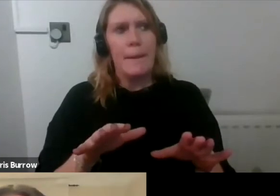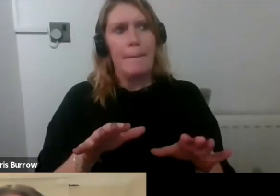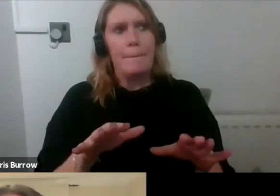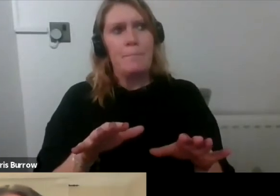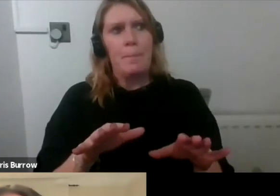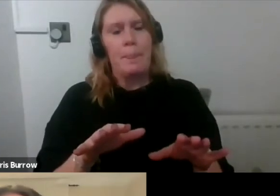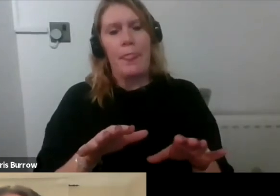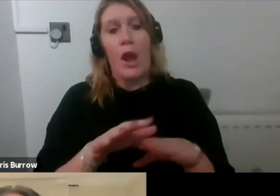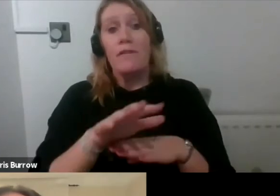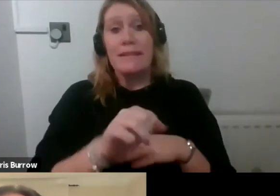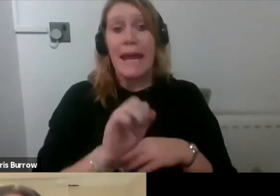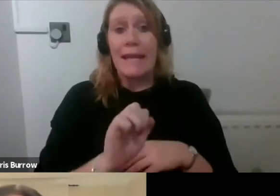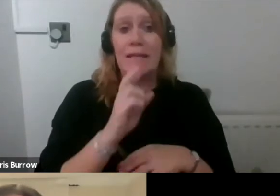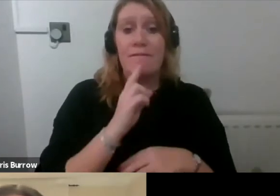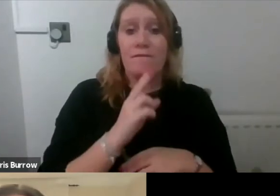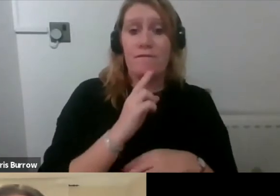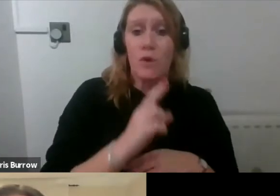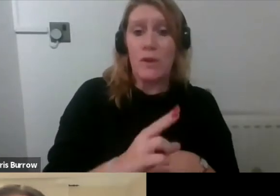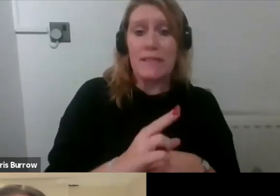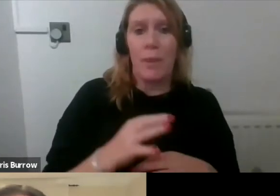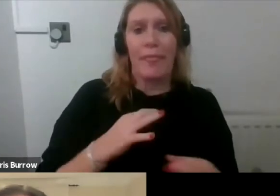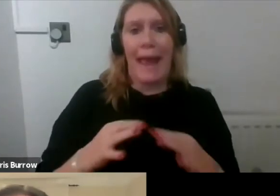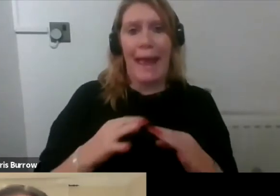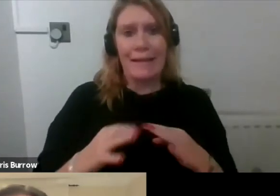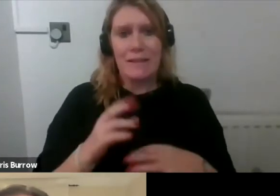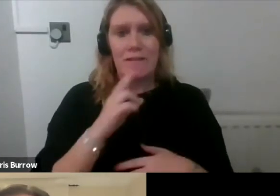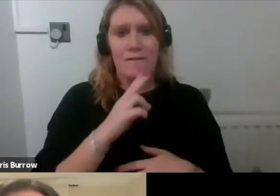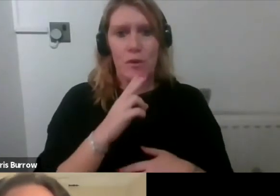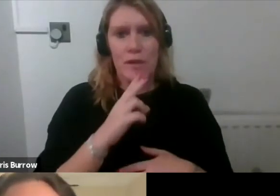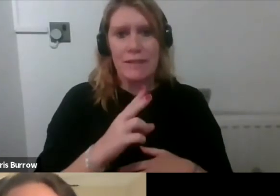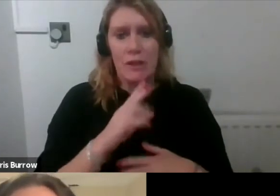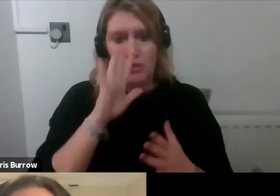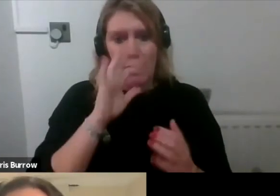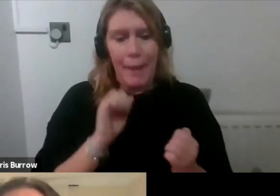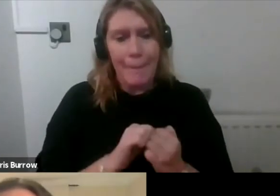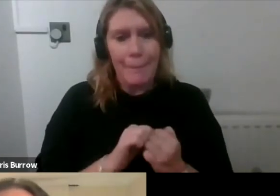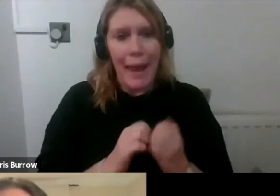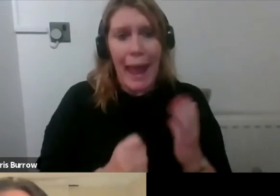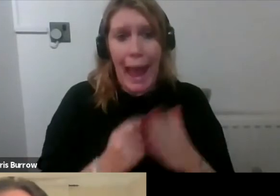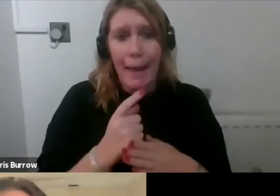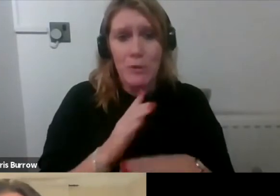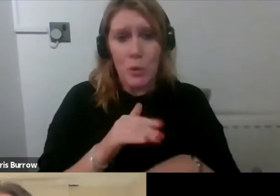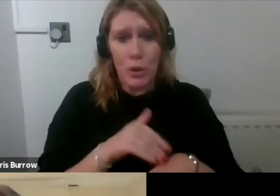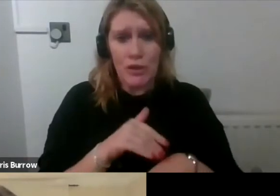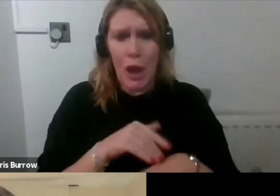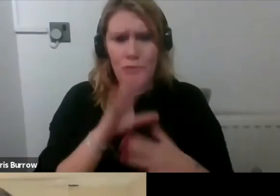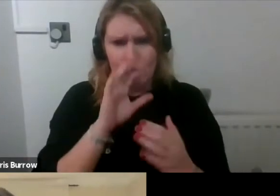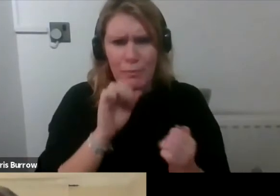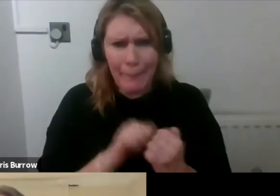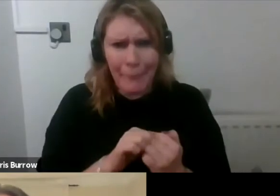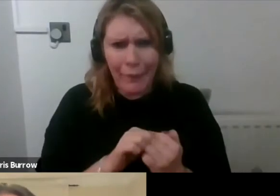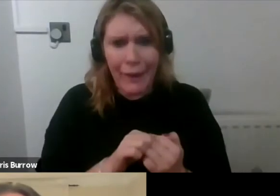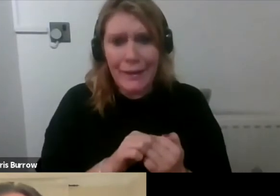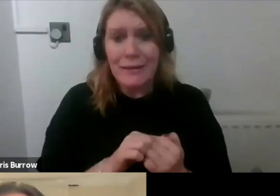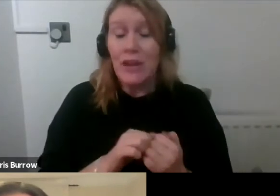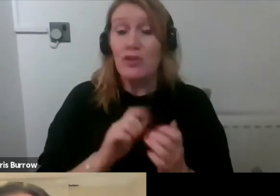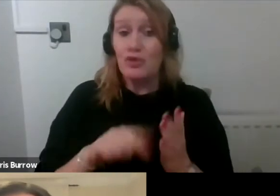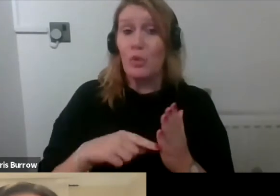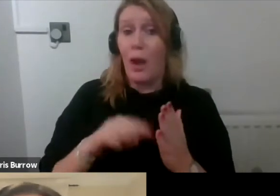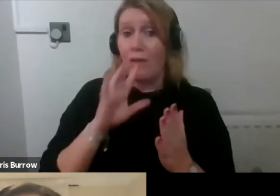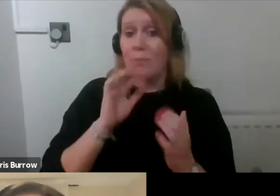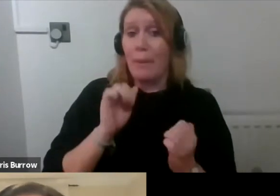was a kid. Whenever Jerry Adams, Martin McGuinness were on TV, they'd have Oh, this yes, I plummy remember that. actor's voice, slightly